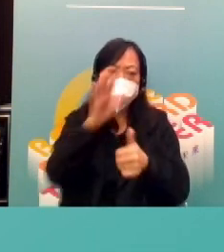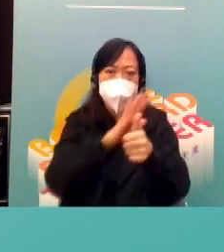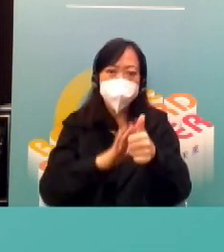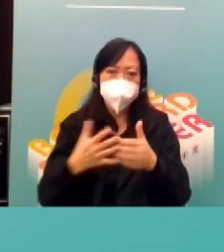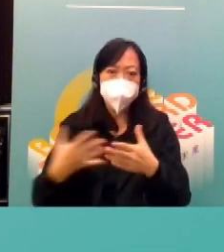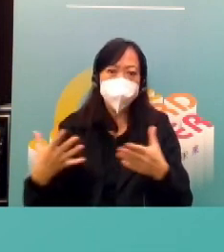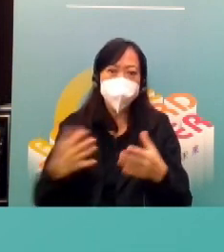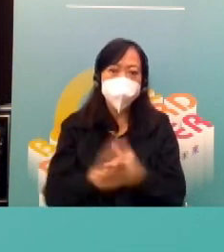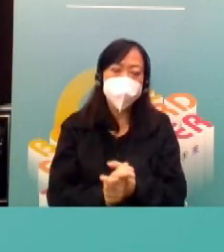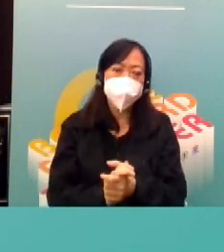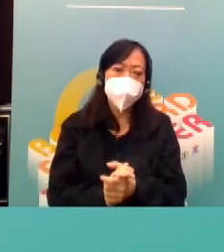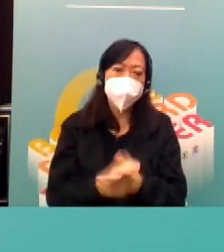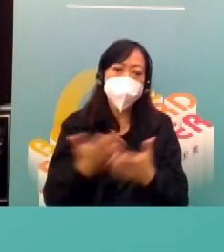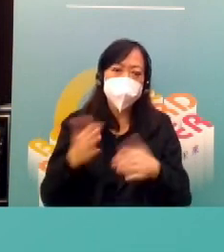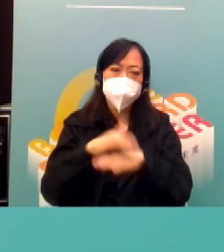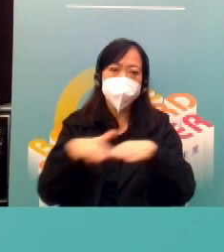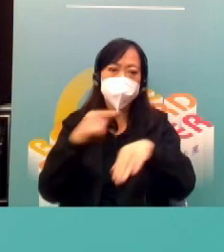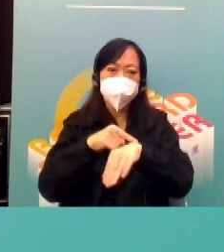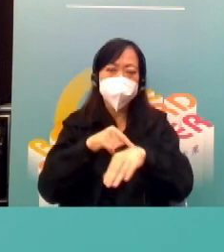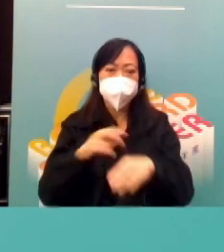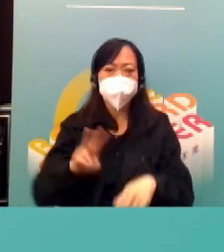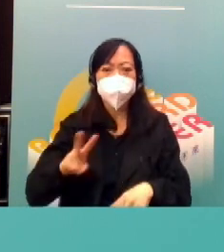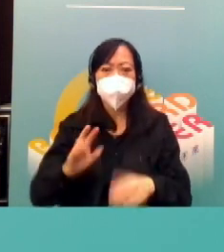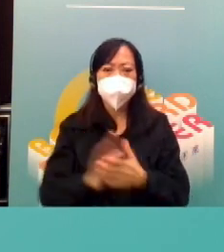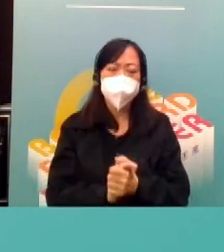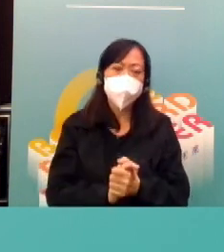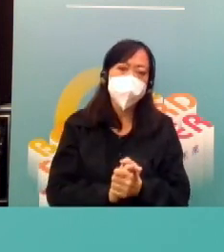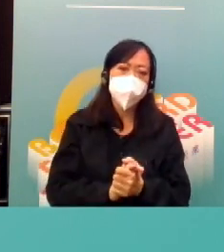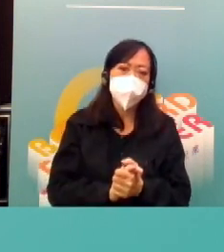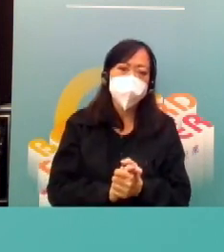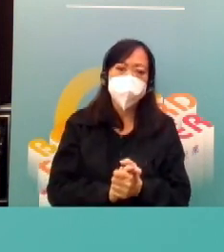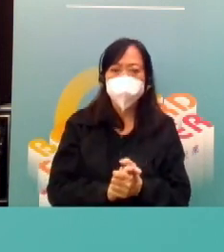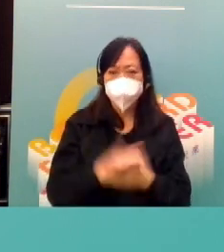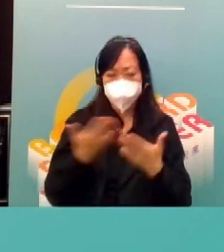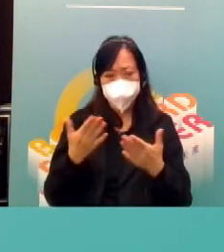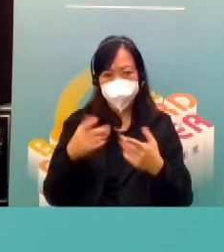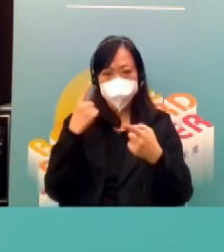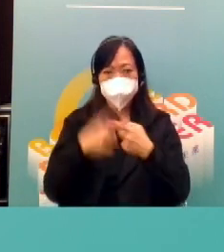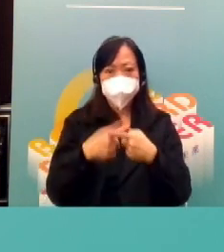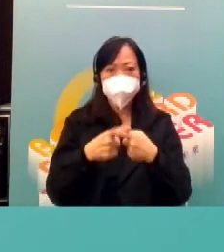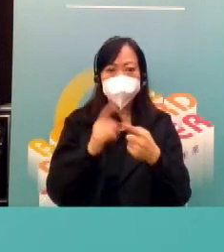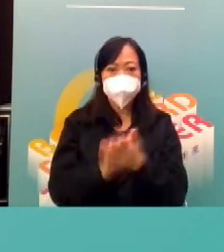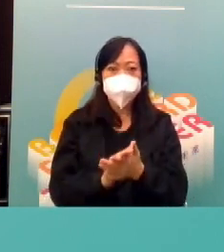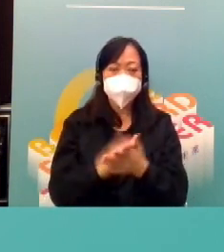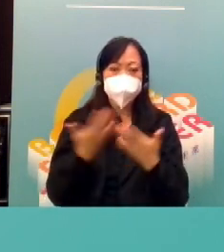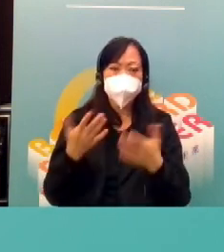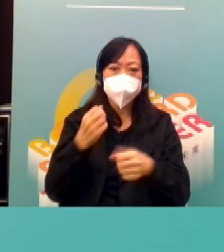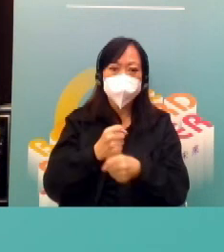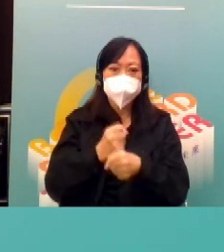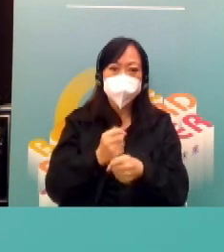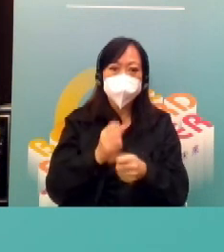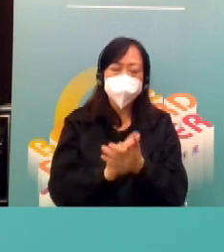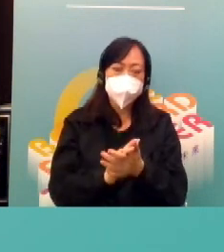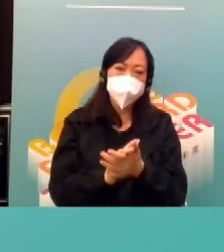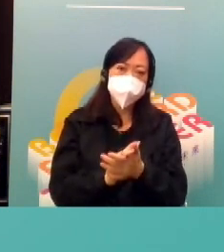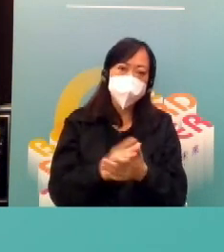the Asia-Pacific region, the pandemic kind of did my job for me, right? I was asking governments to go digital and they kind of had to do it. So yeah, in